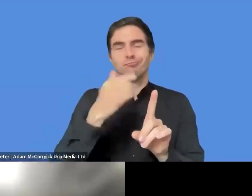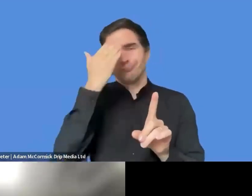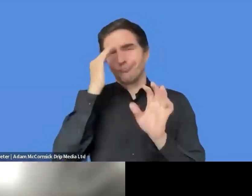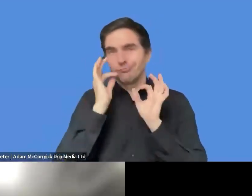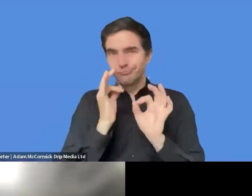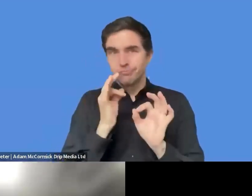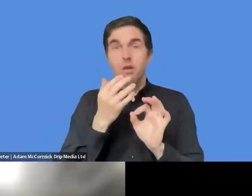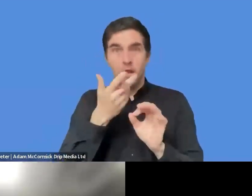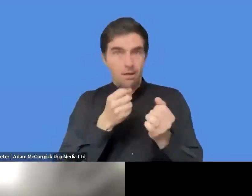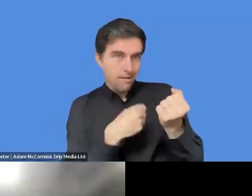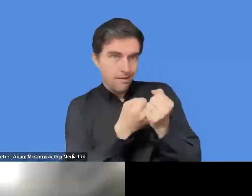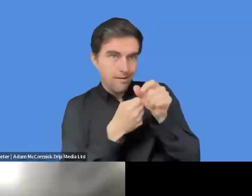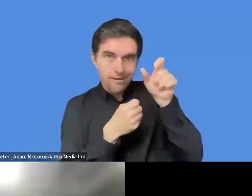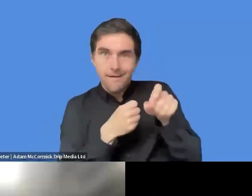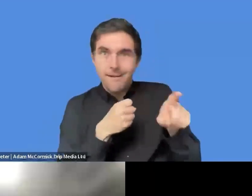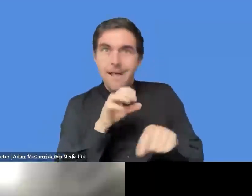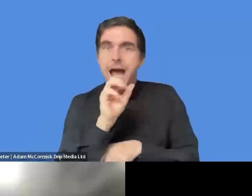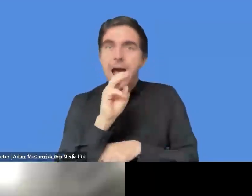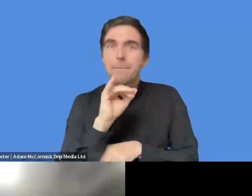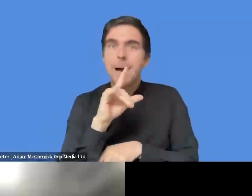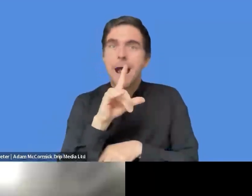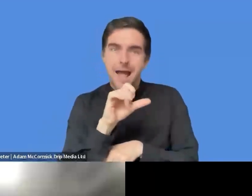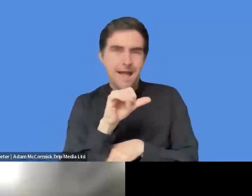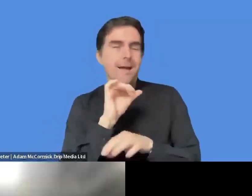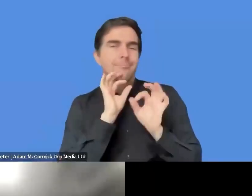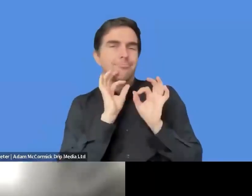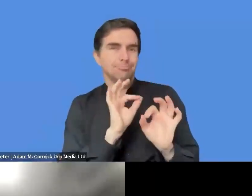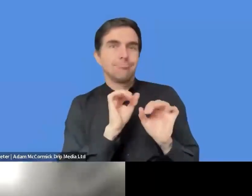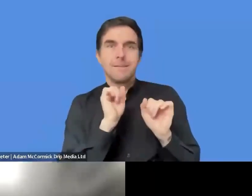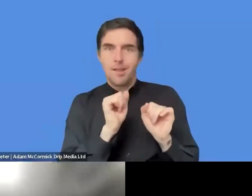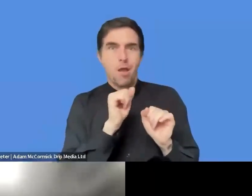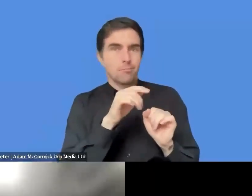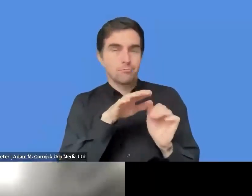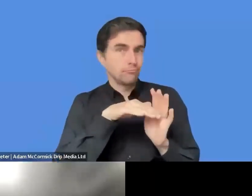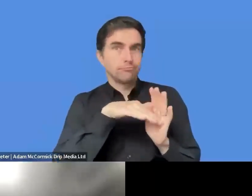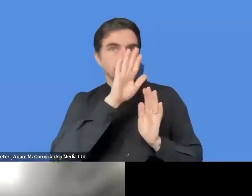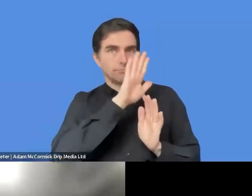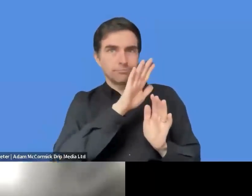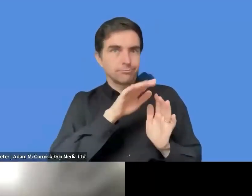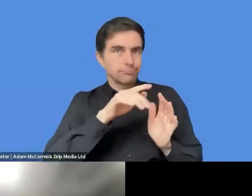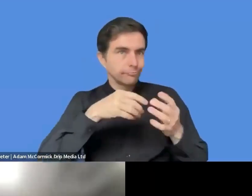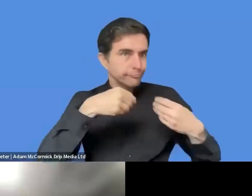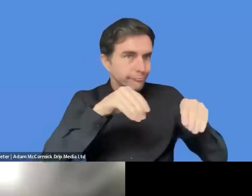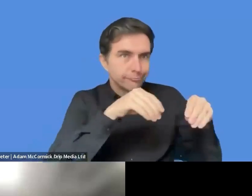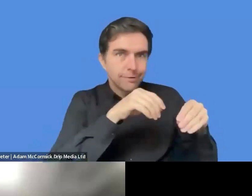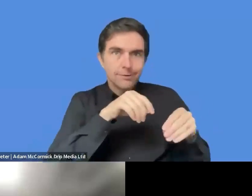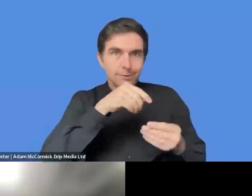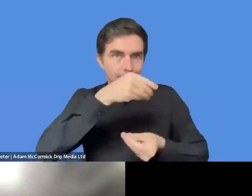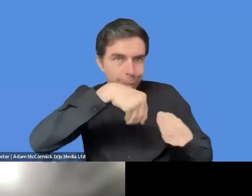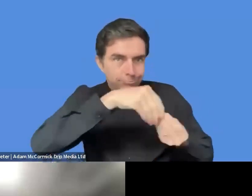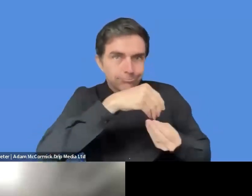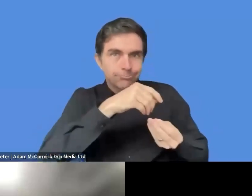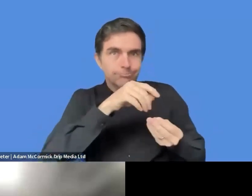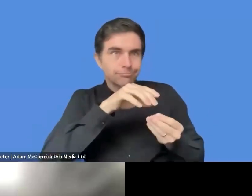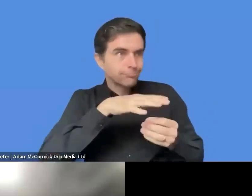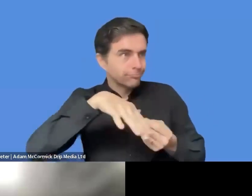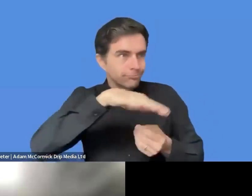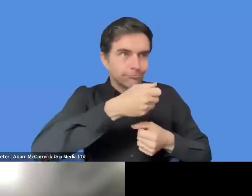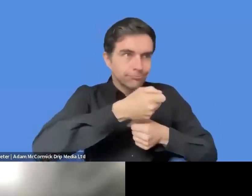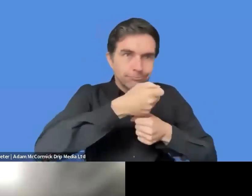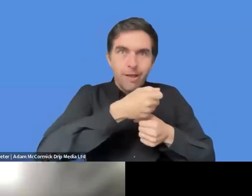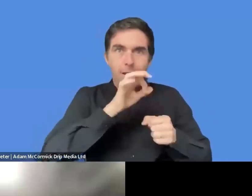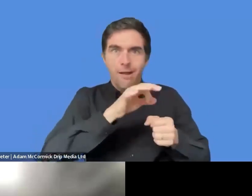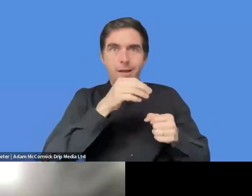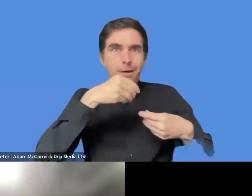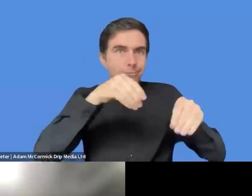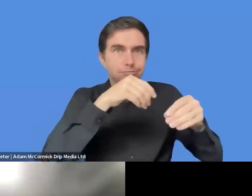increase the maize earned by 5 times. And now she start to improve herself with a new business and further impact